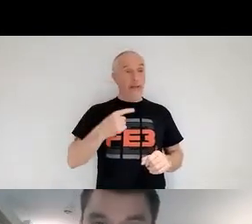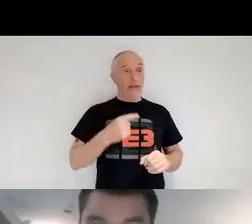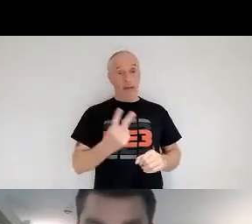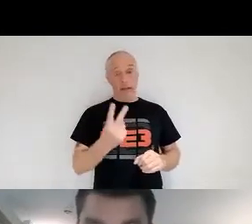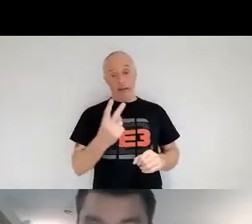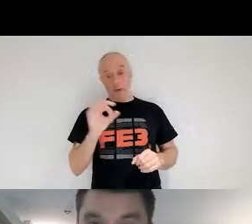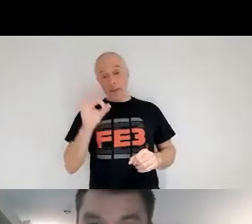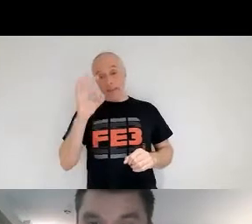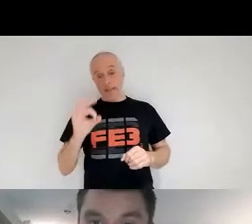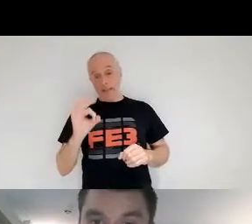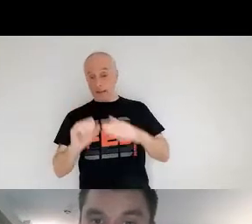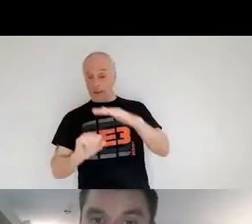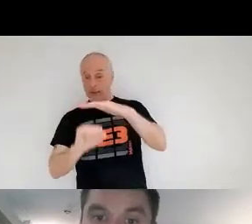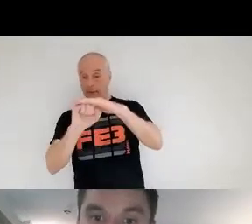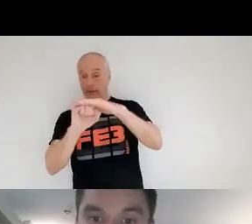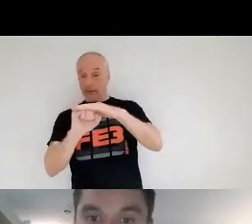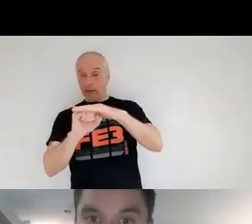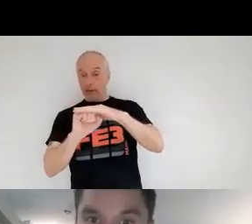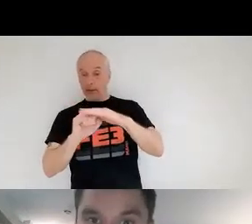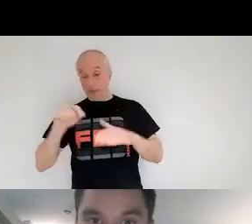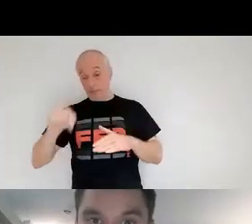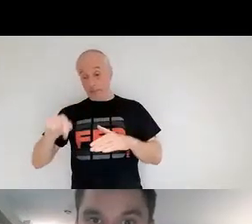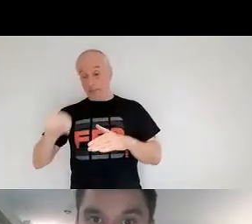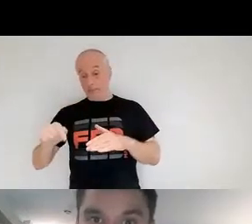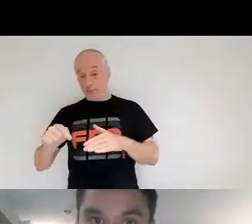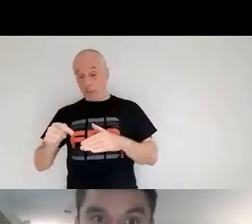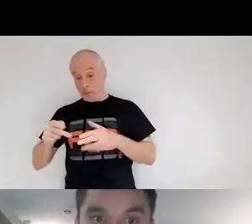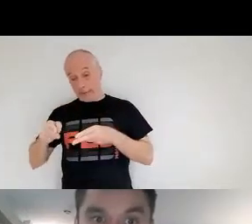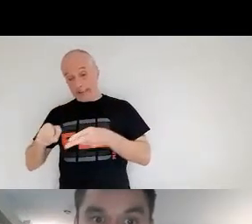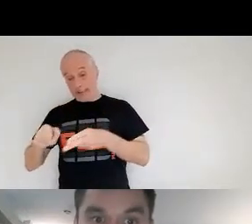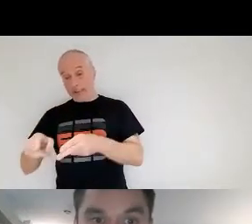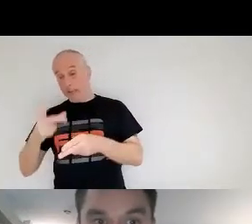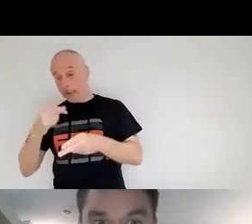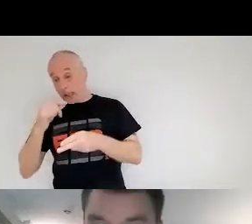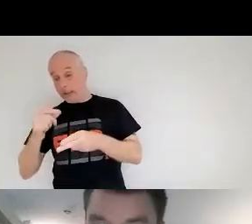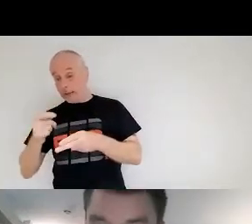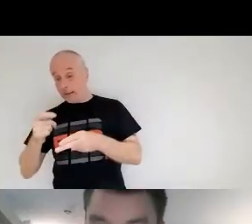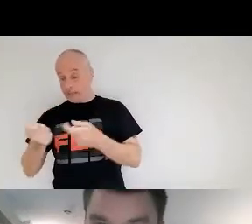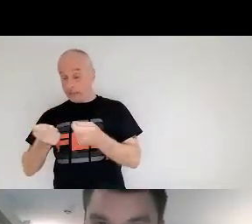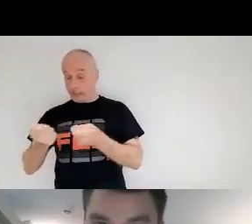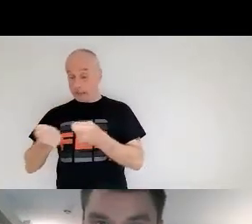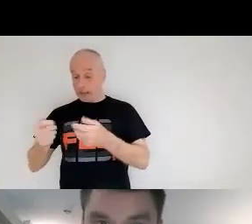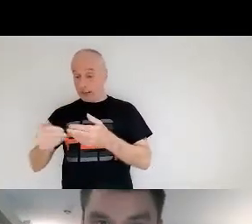what the current system can take before you would need to start changing out appliances.